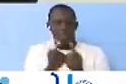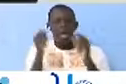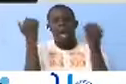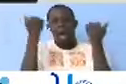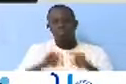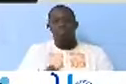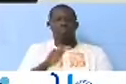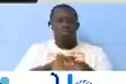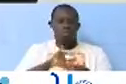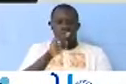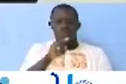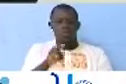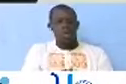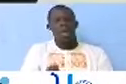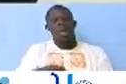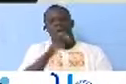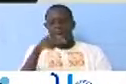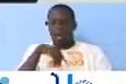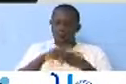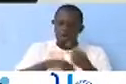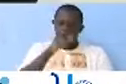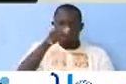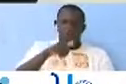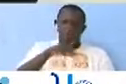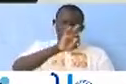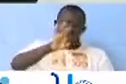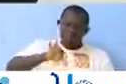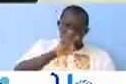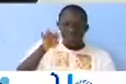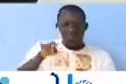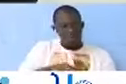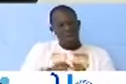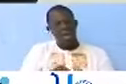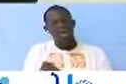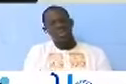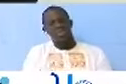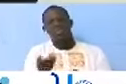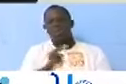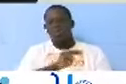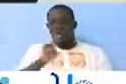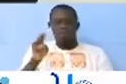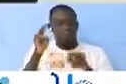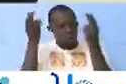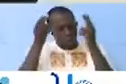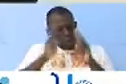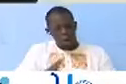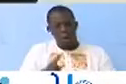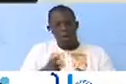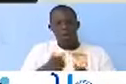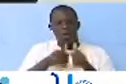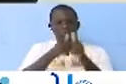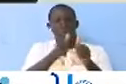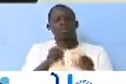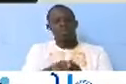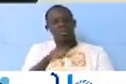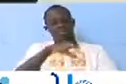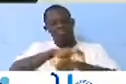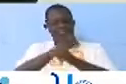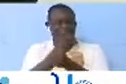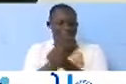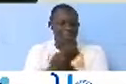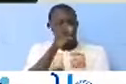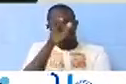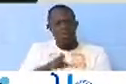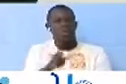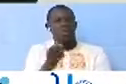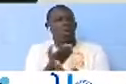of the things that you saw happening, the illegal detentions as well as the torture? Why did you continue to work? Mune azab hanika bi tenten ta kadu ko